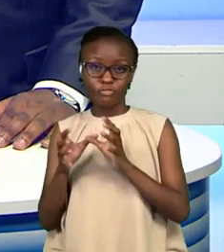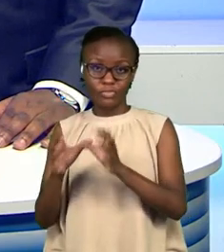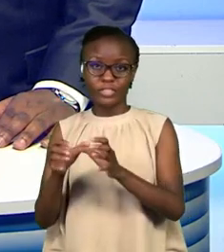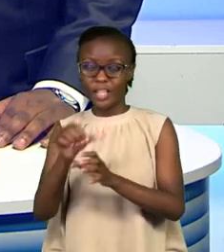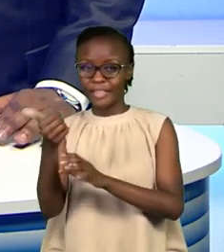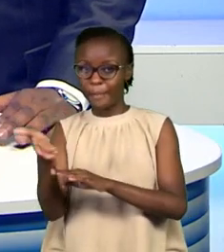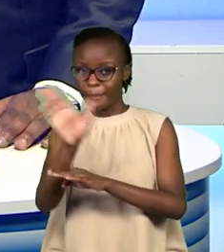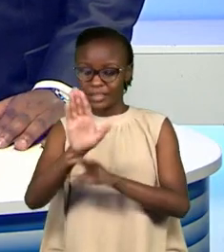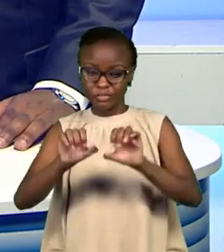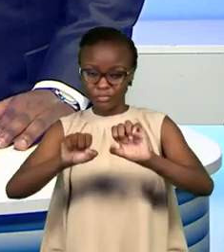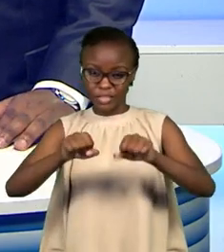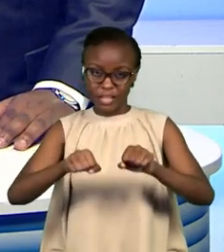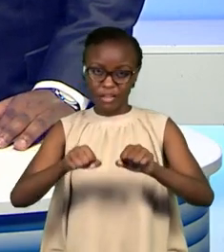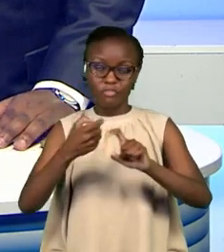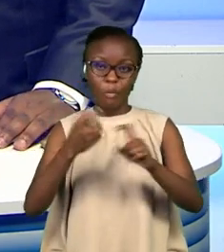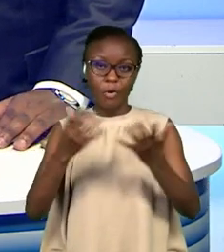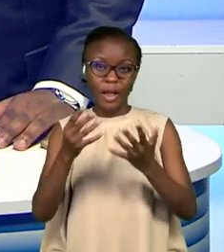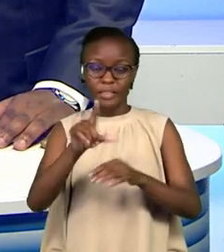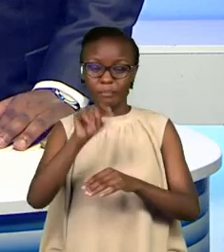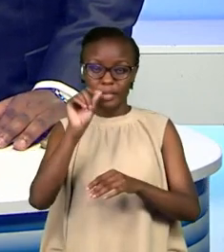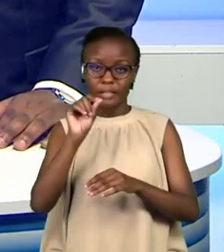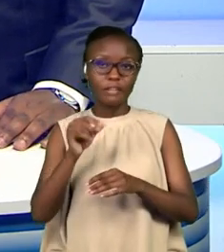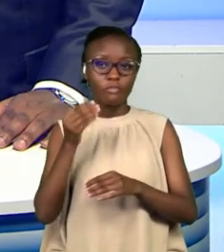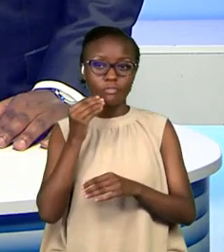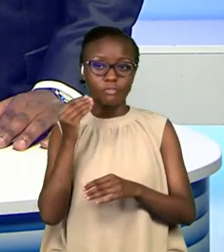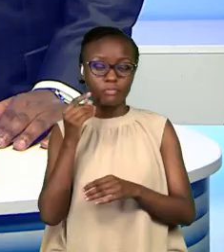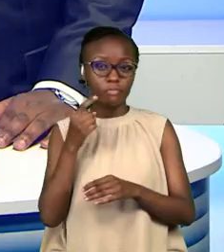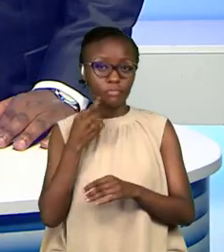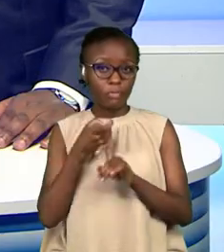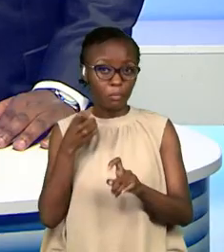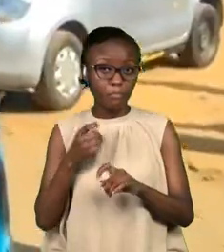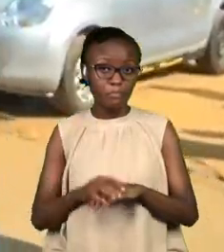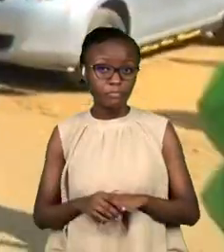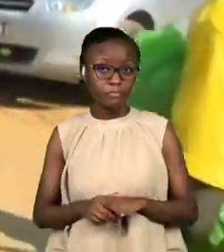the stolen motorbike to where they had picked it from. Majibu Kitsau tells us more.